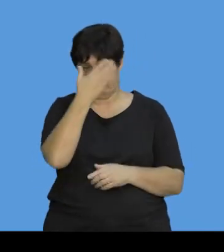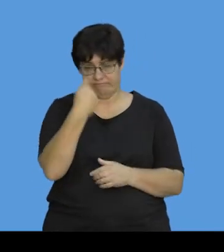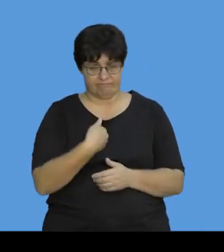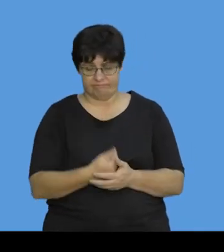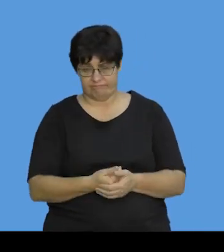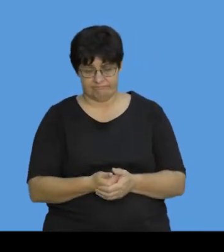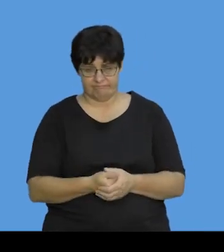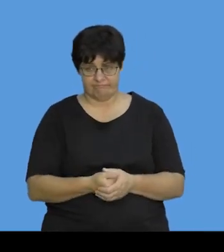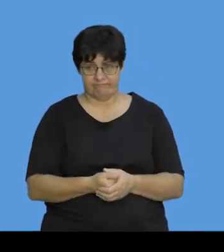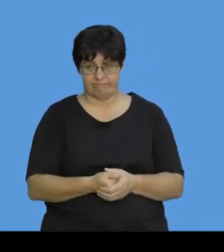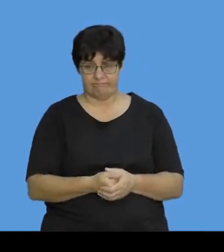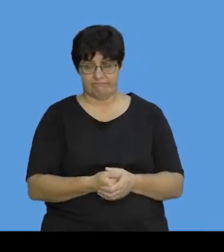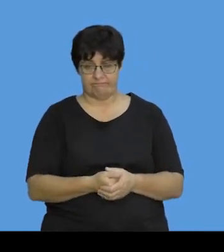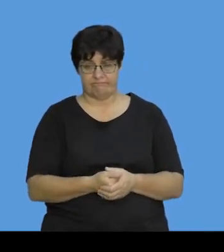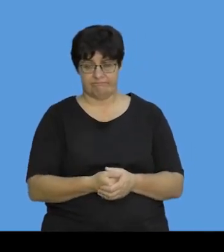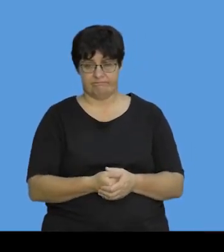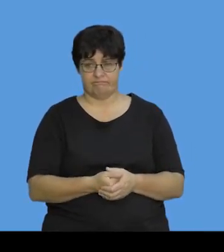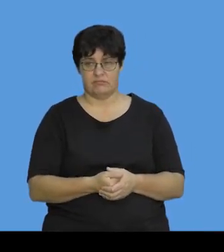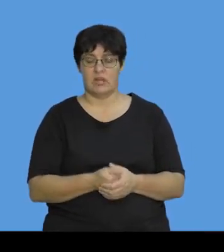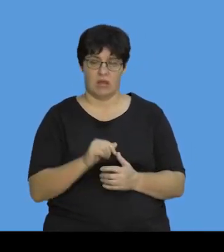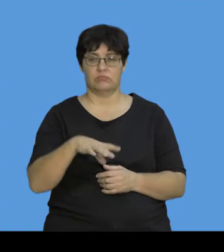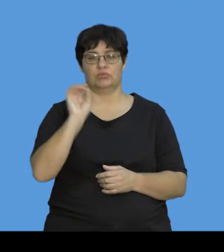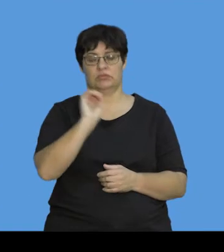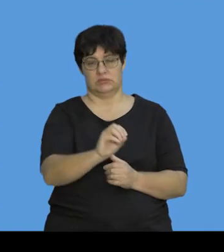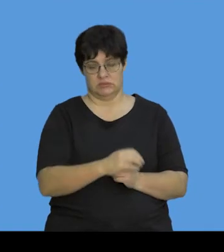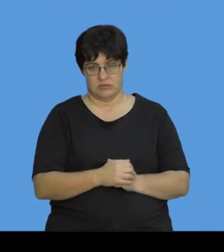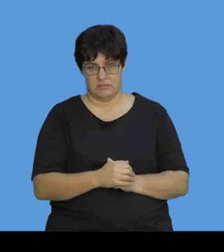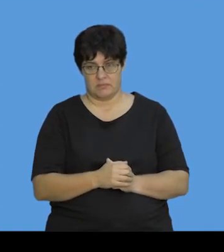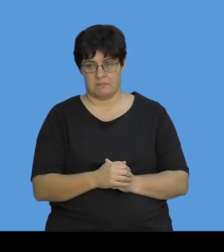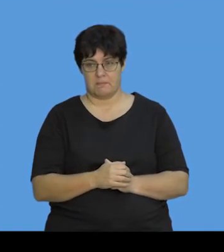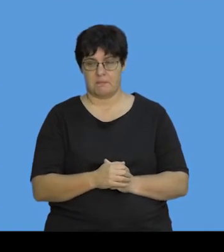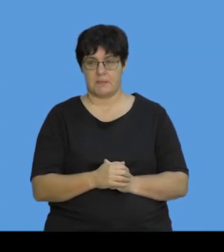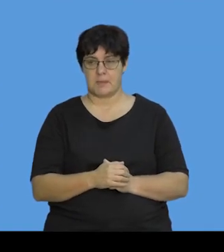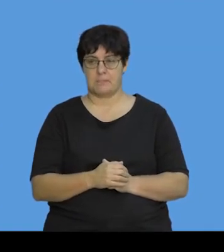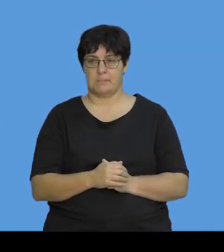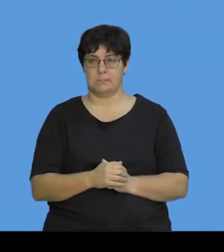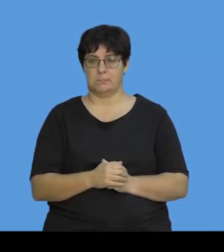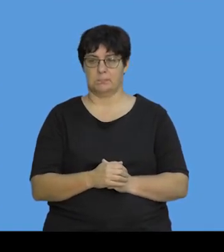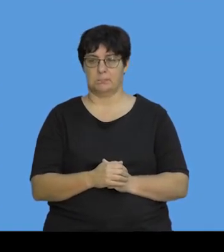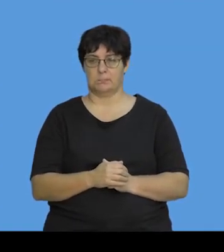don't know delta T. Equation chosen. So let's go back.